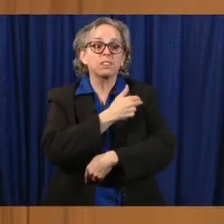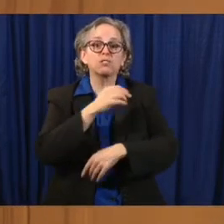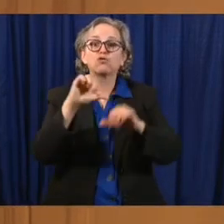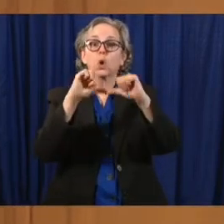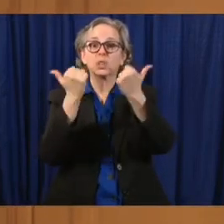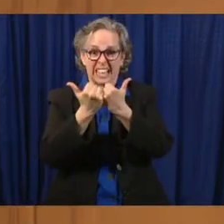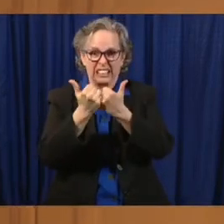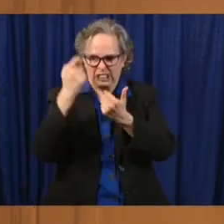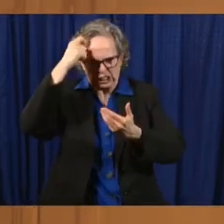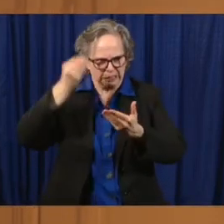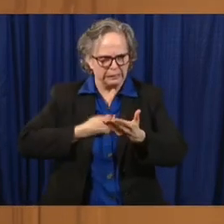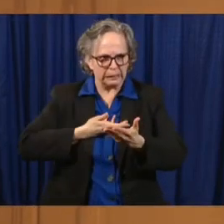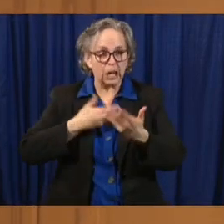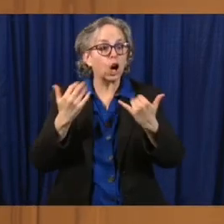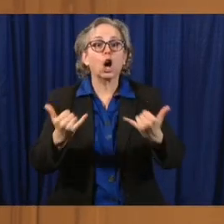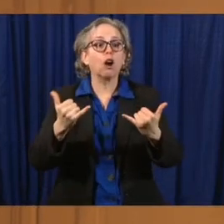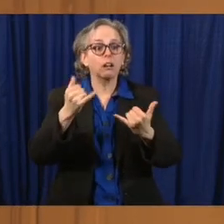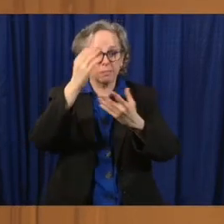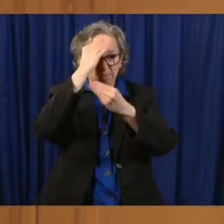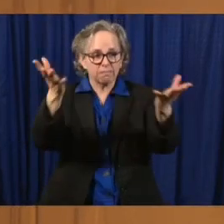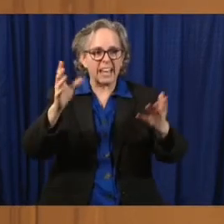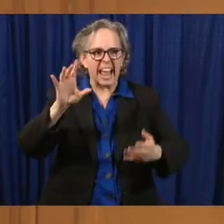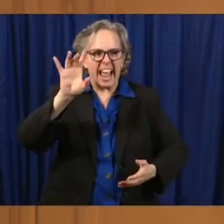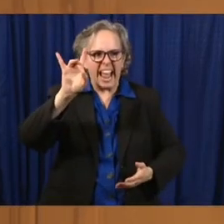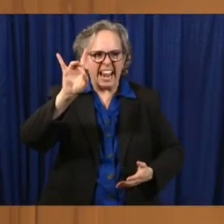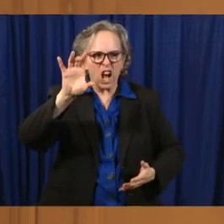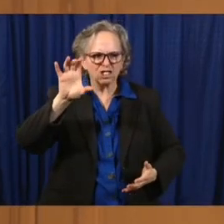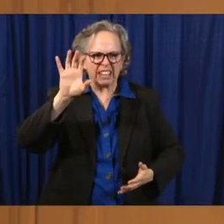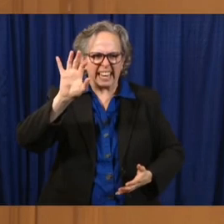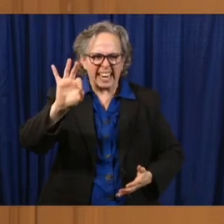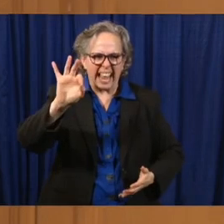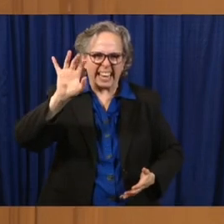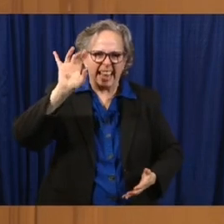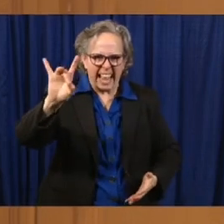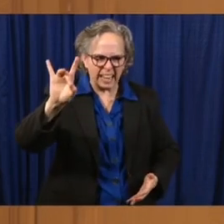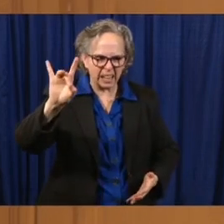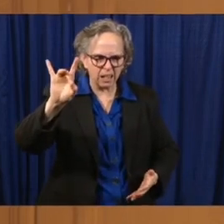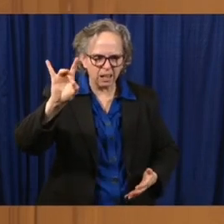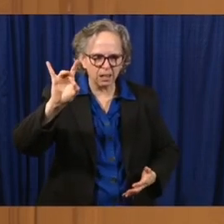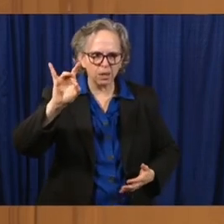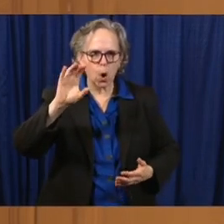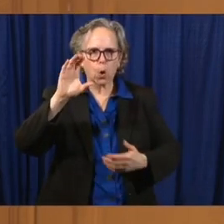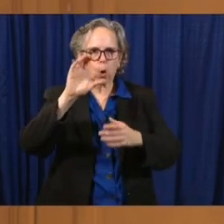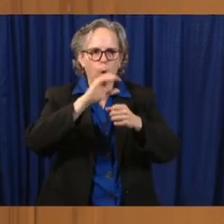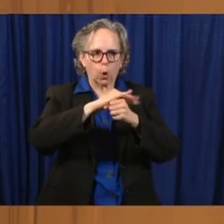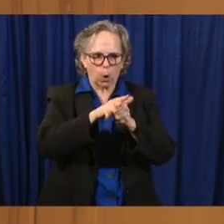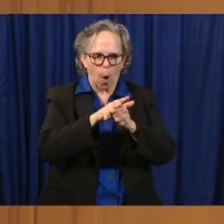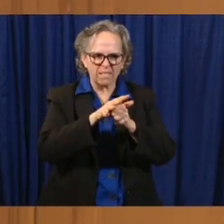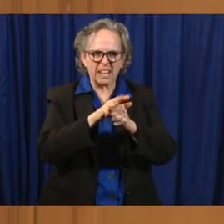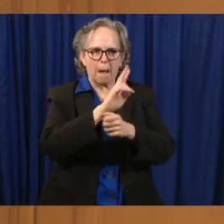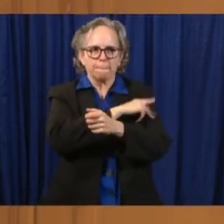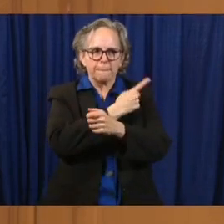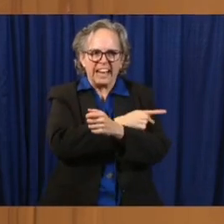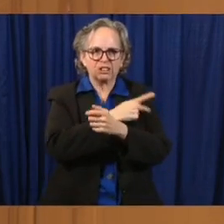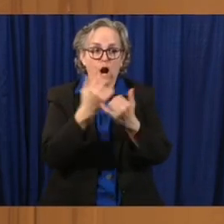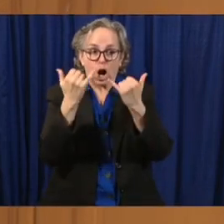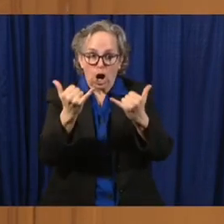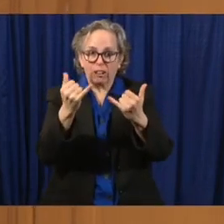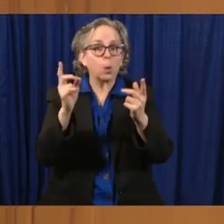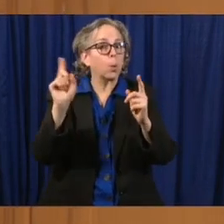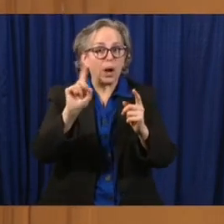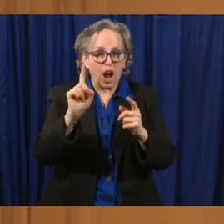from locals, but it's each situation is just different. Each area is different. Laura, I did get